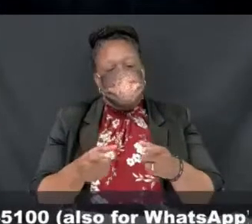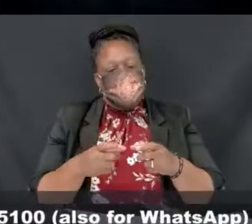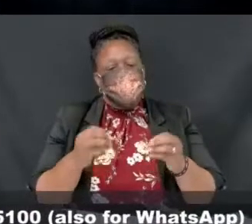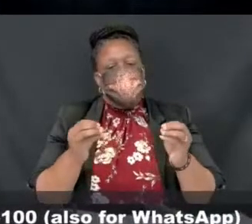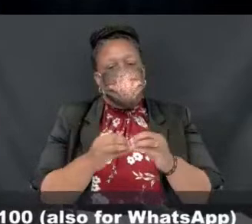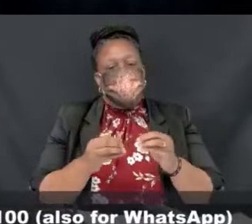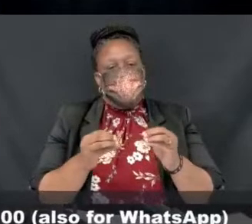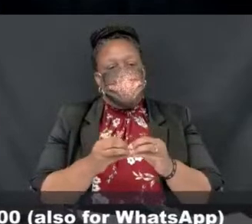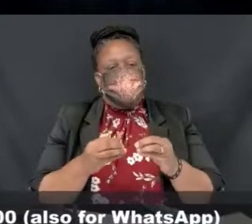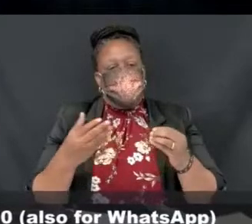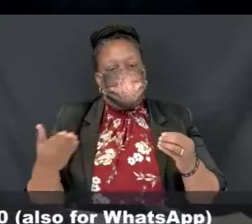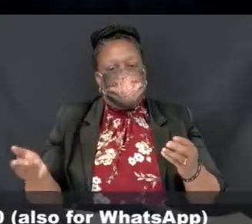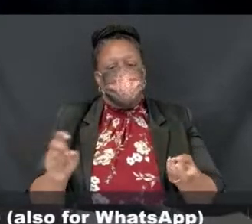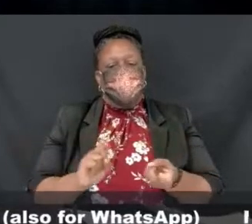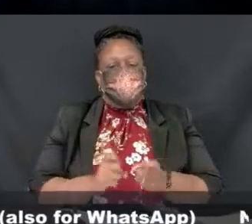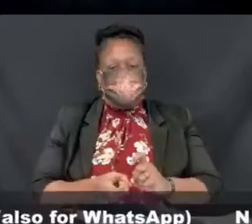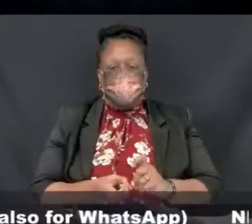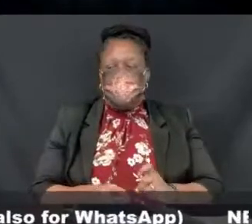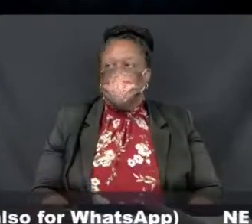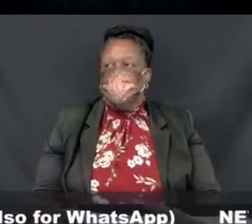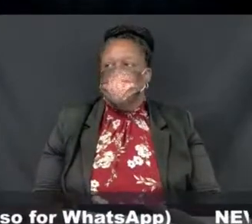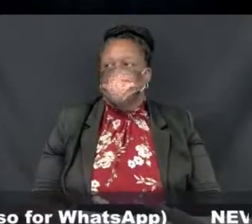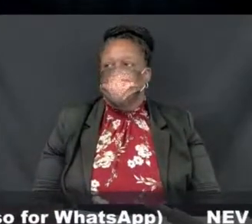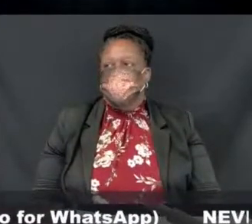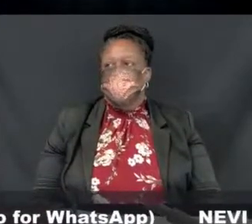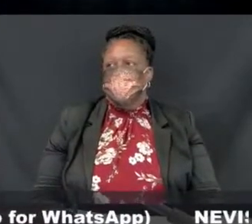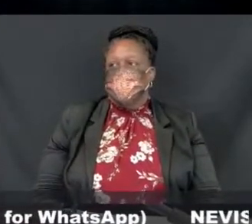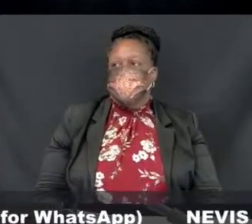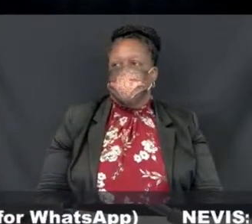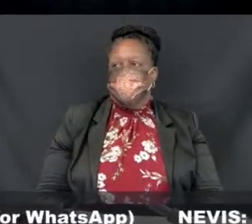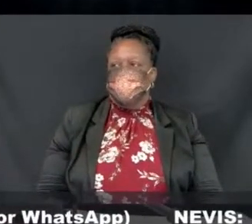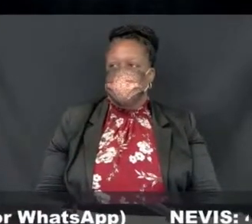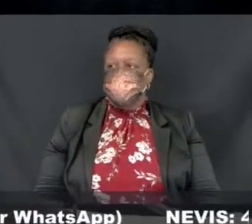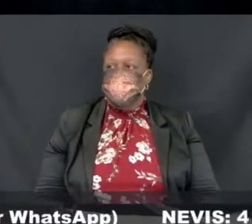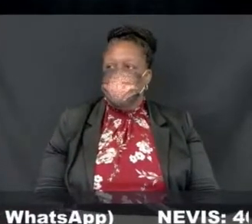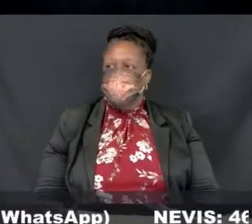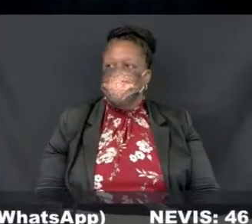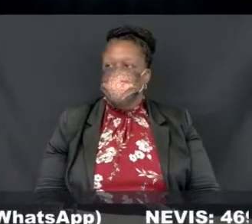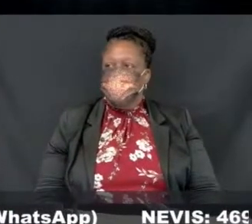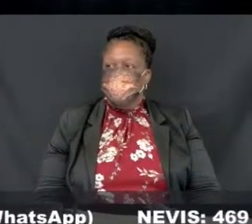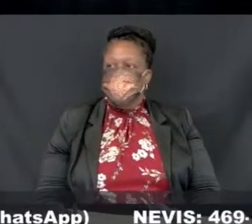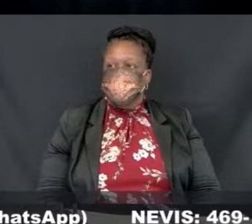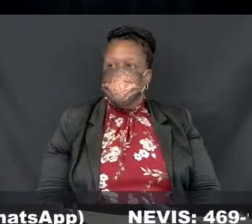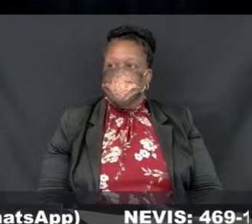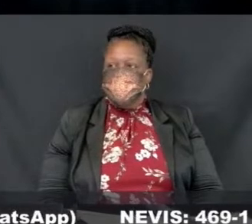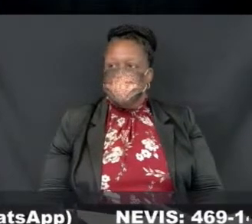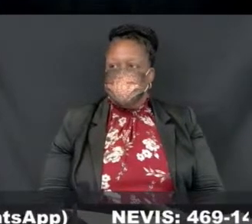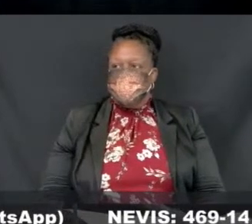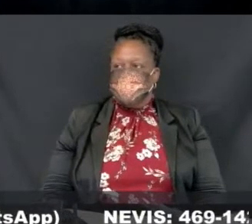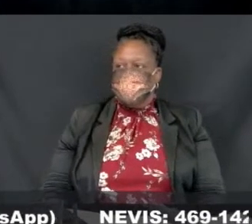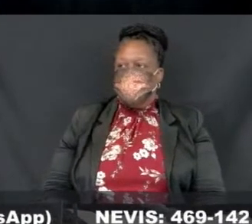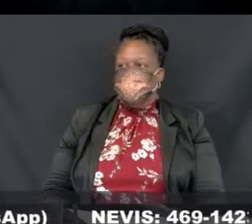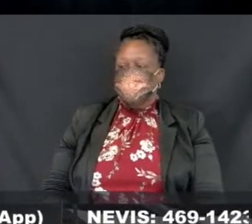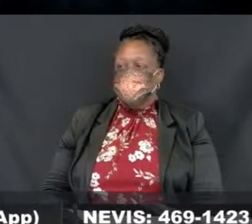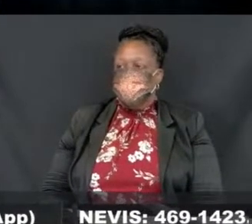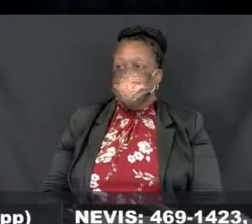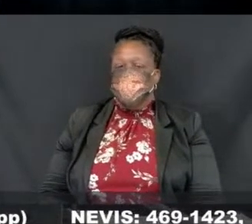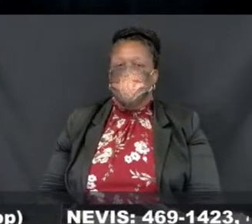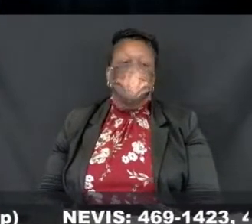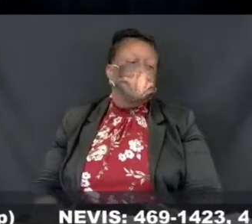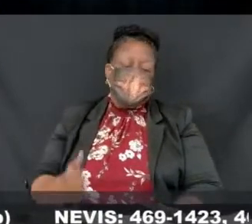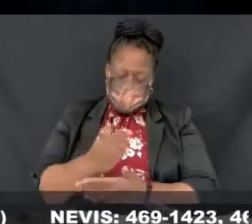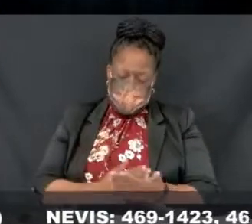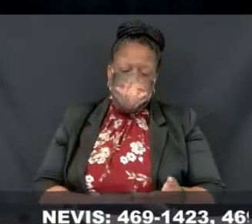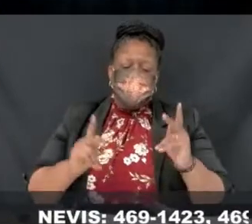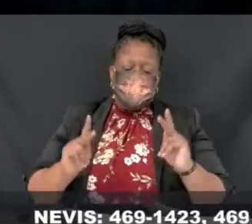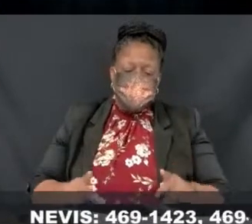farms, you cannot expect to have such a large national response and not have persons oppose things.